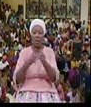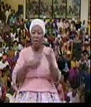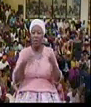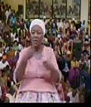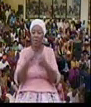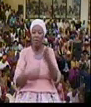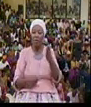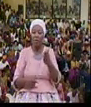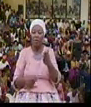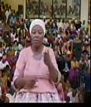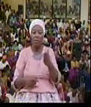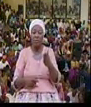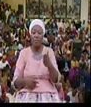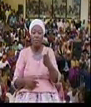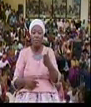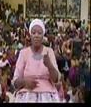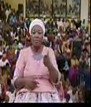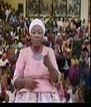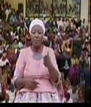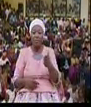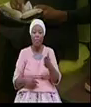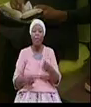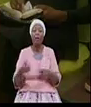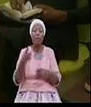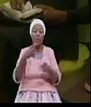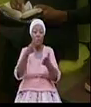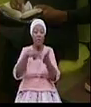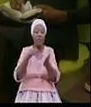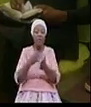You need a microphone. I said, everybody, tell me.